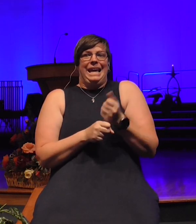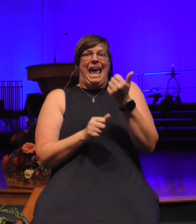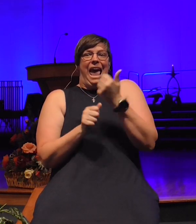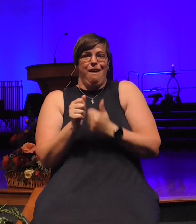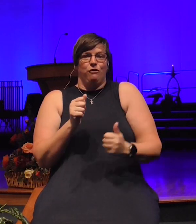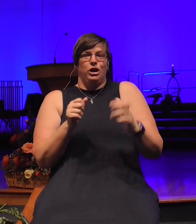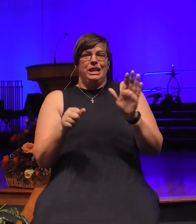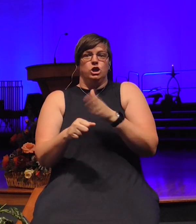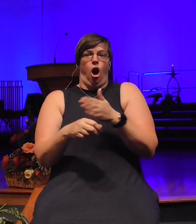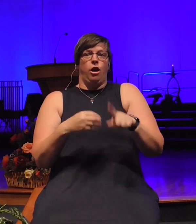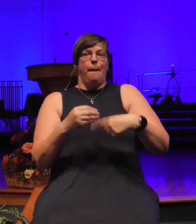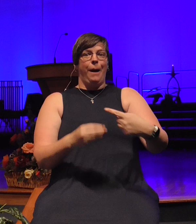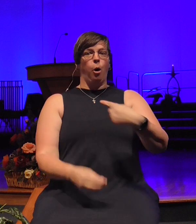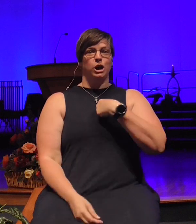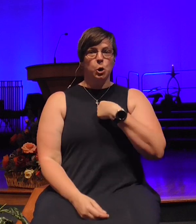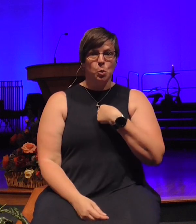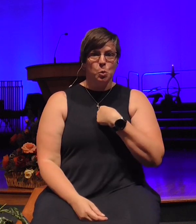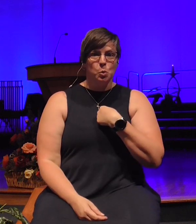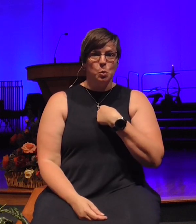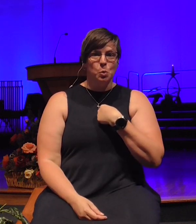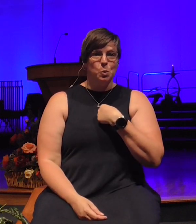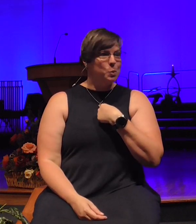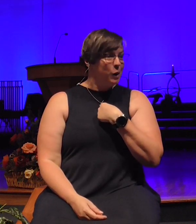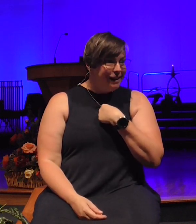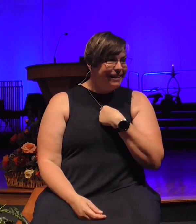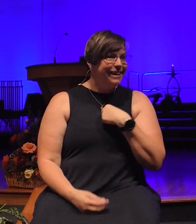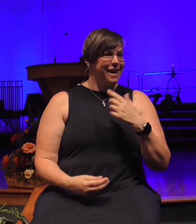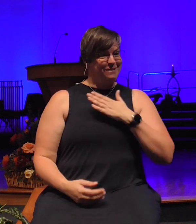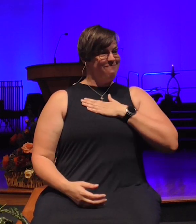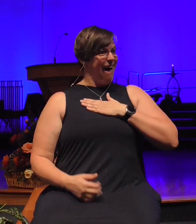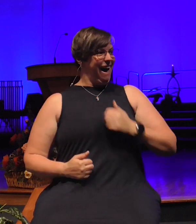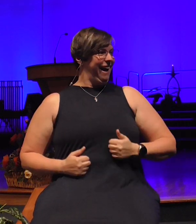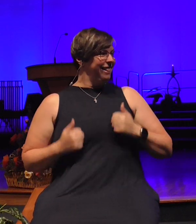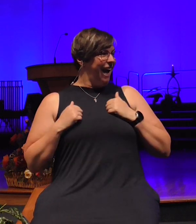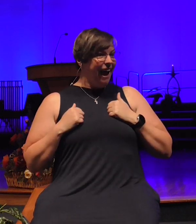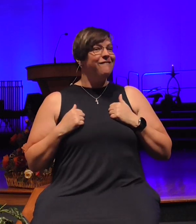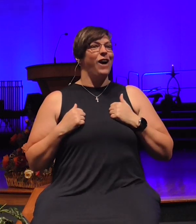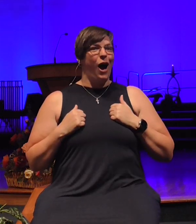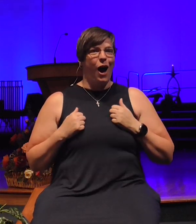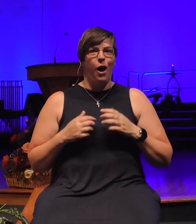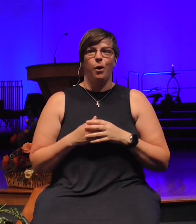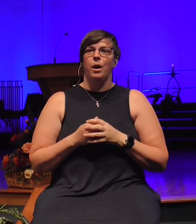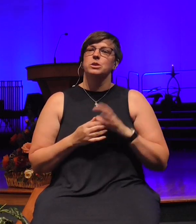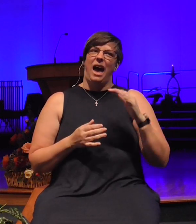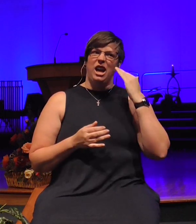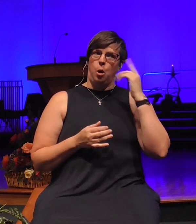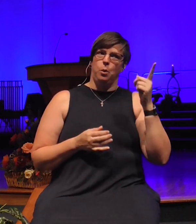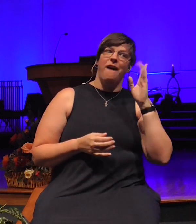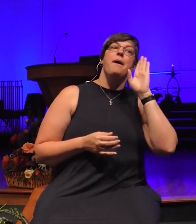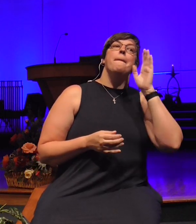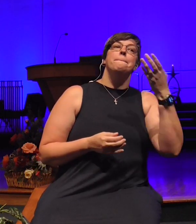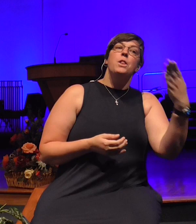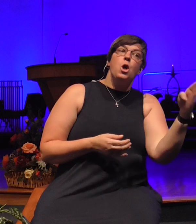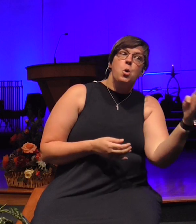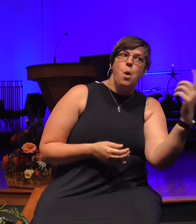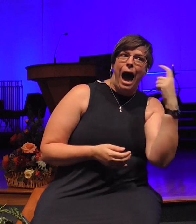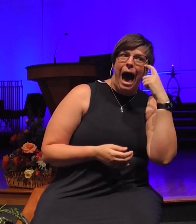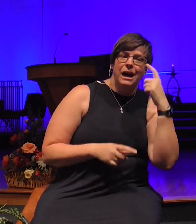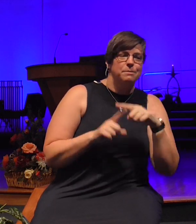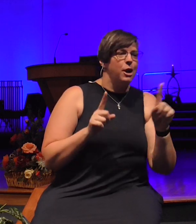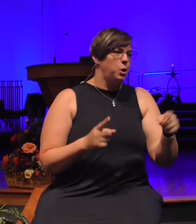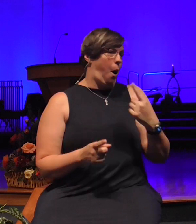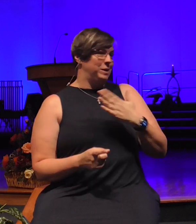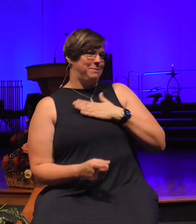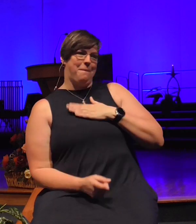every song you hear about you and about your life. Sweetheart, I know you got blue eyes, but you know you'll always be